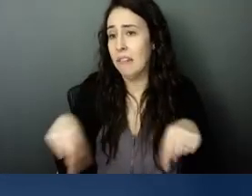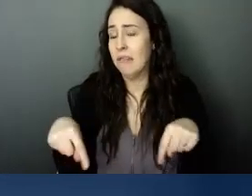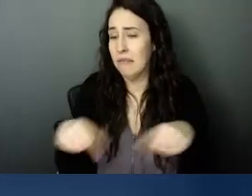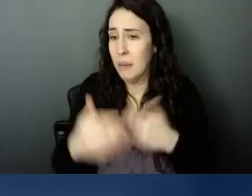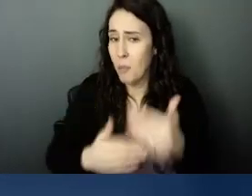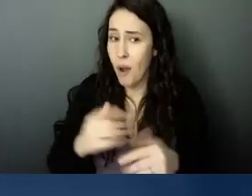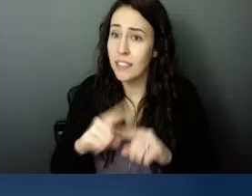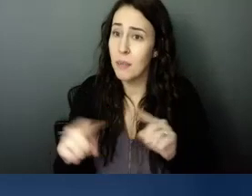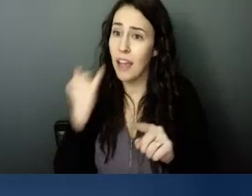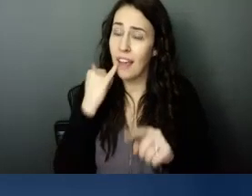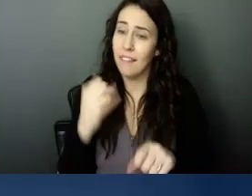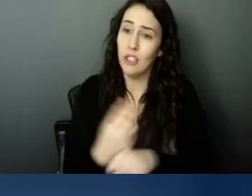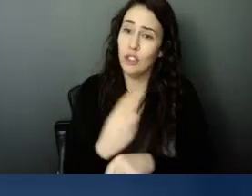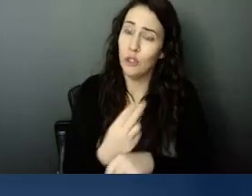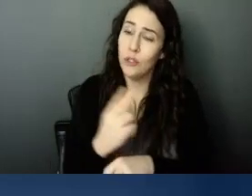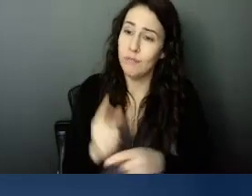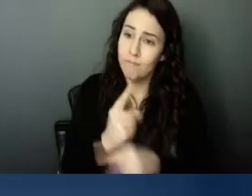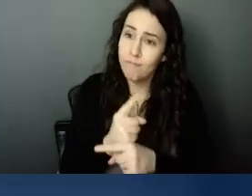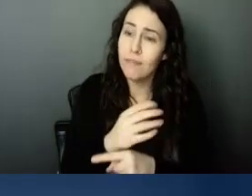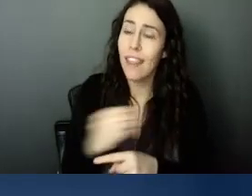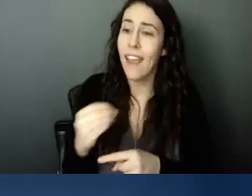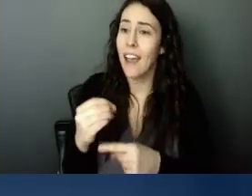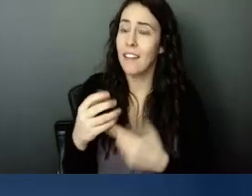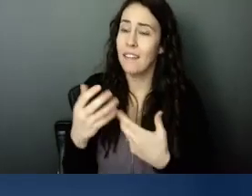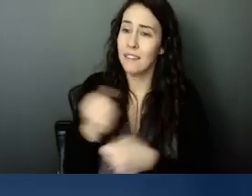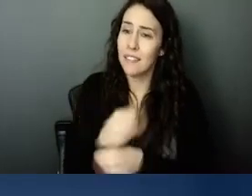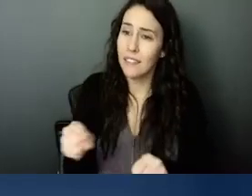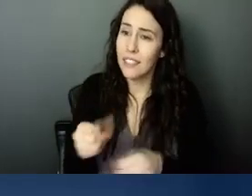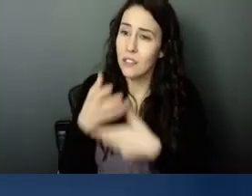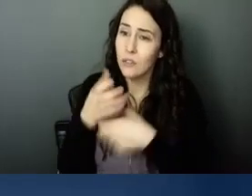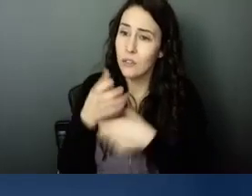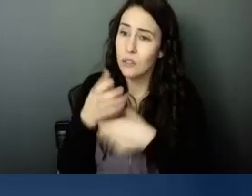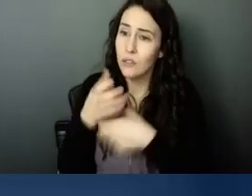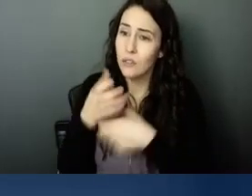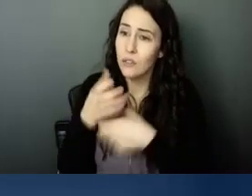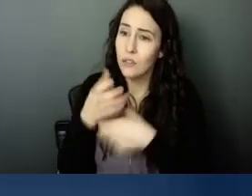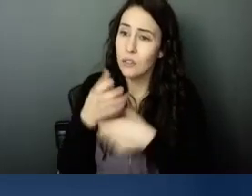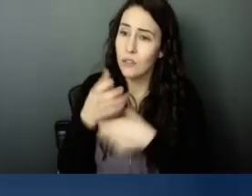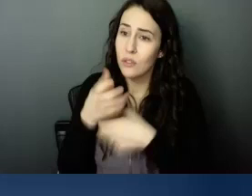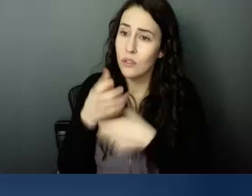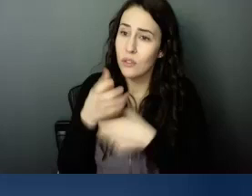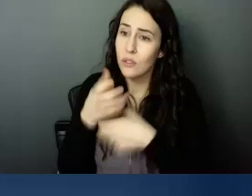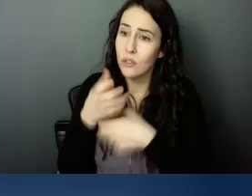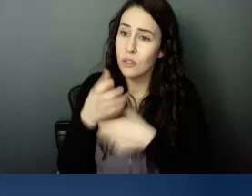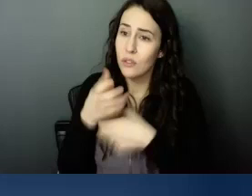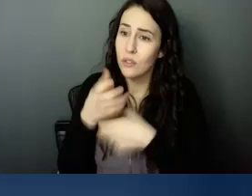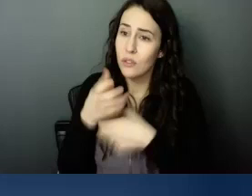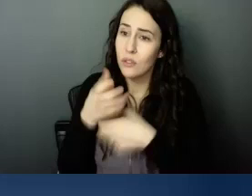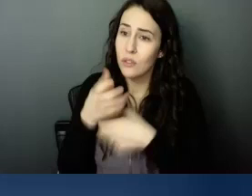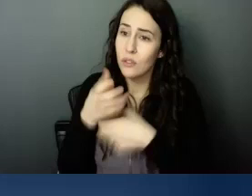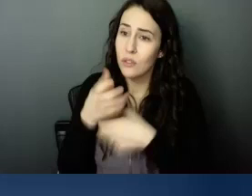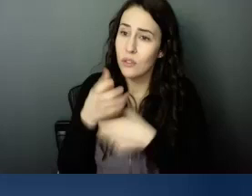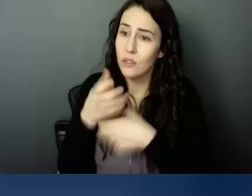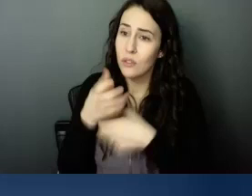with kind of safety and trust, it can be such a powerful process to bring awareness to a student who